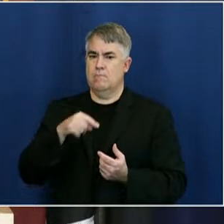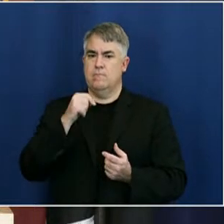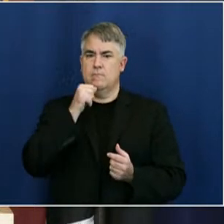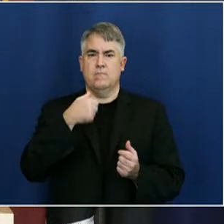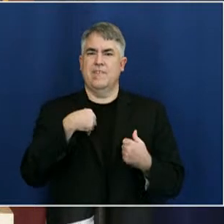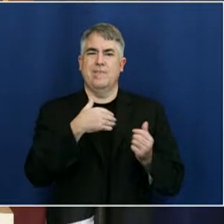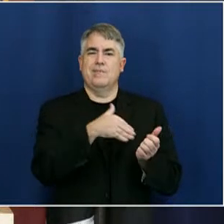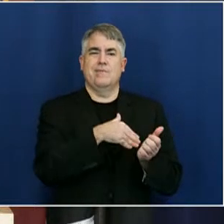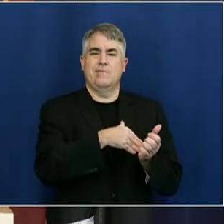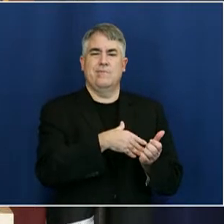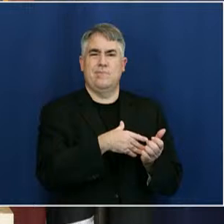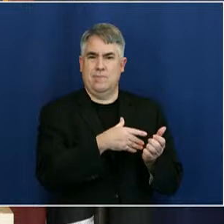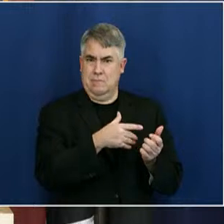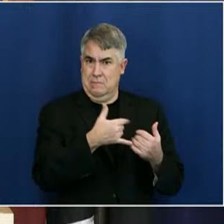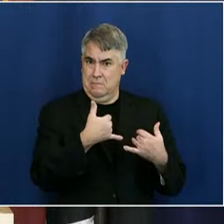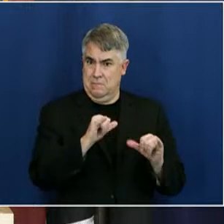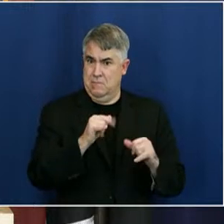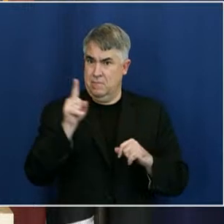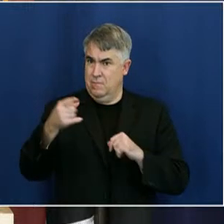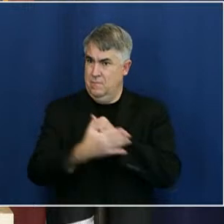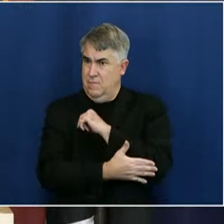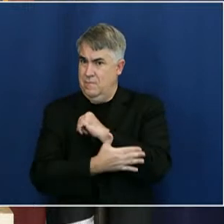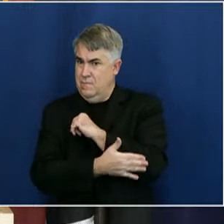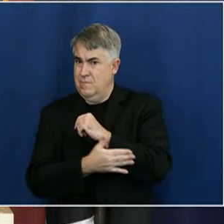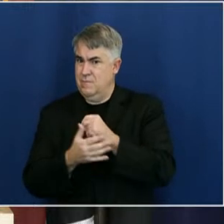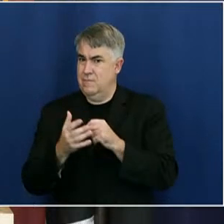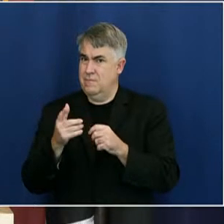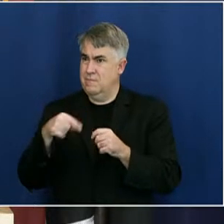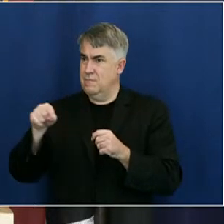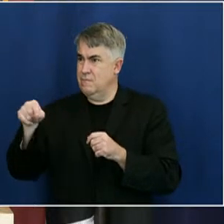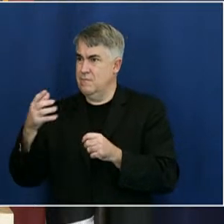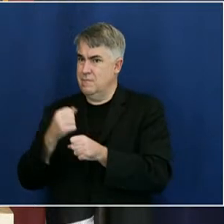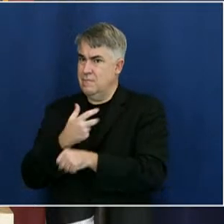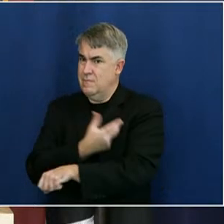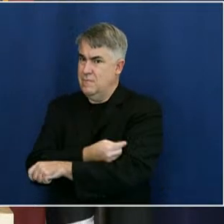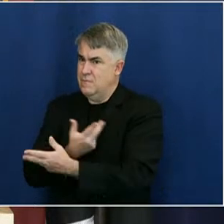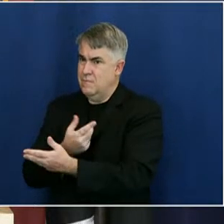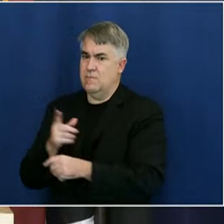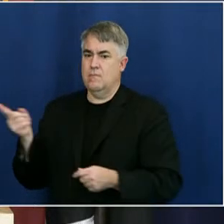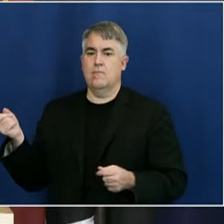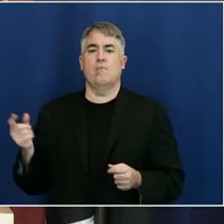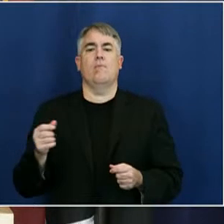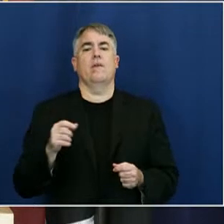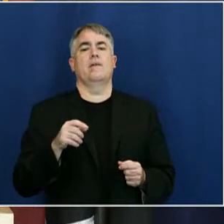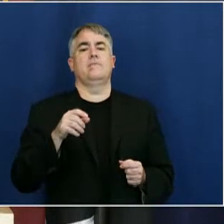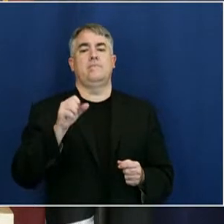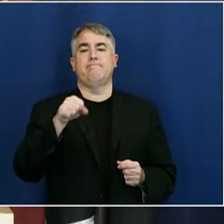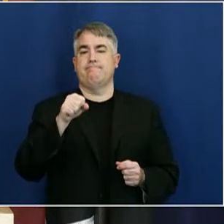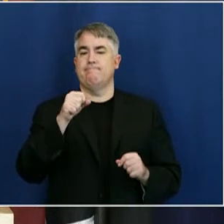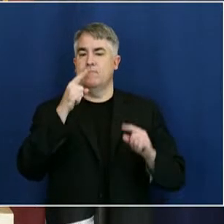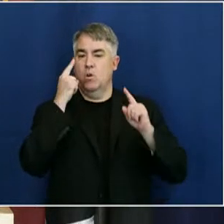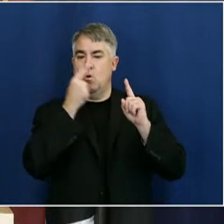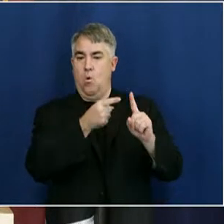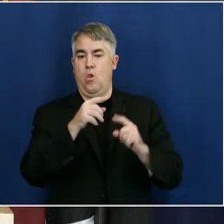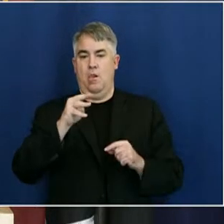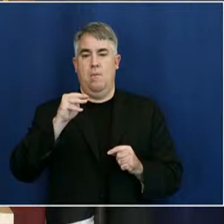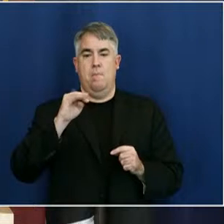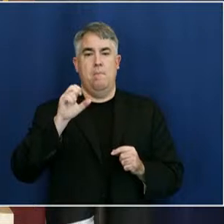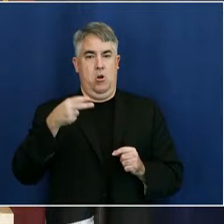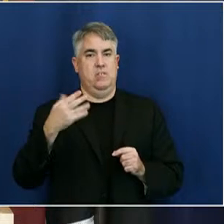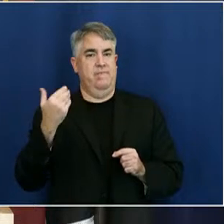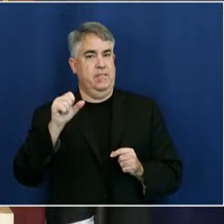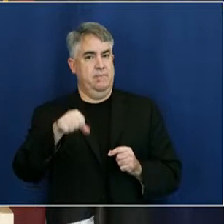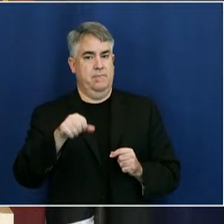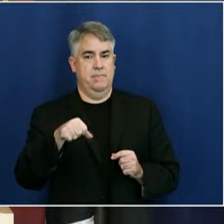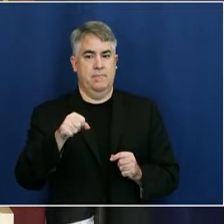to get this? Yeah, I'll let Dr. Wooten address that, but I think the plan is, yeah, March 15th, that we would, again, it's all dependent upon supply of vaccines in